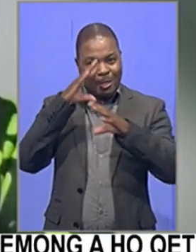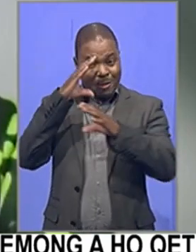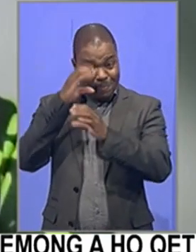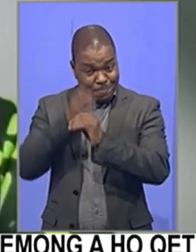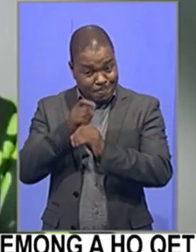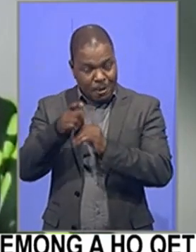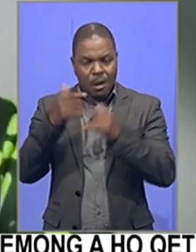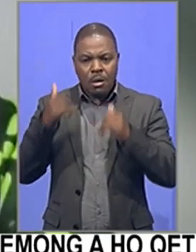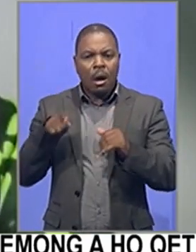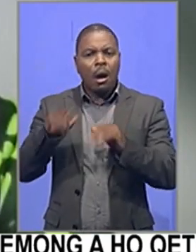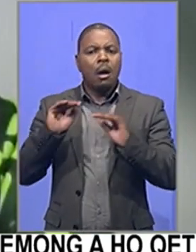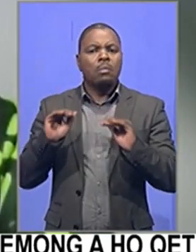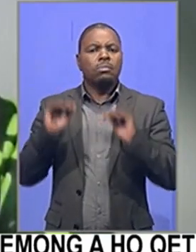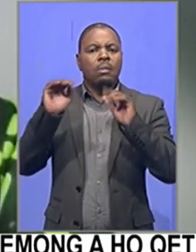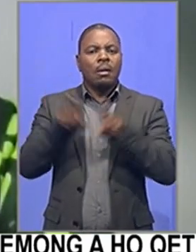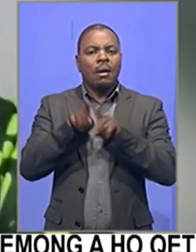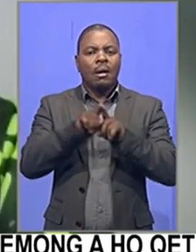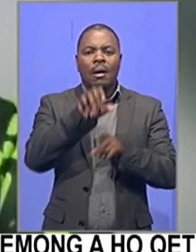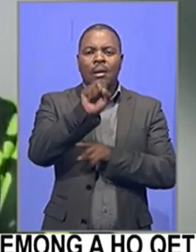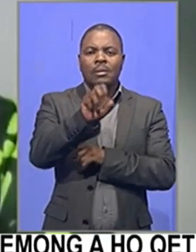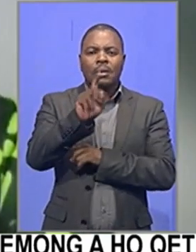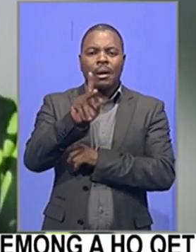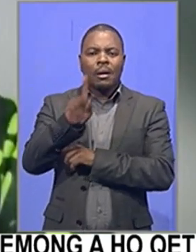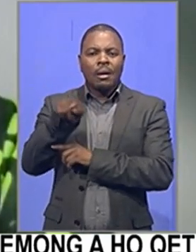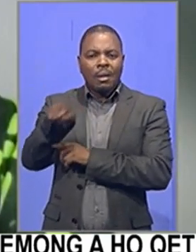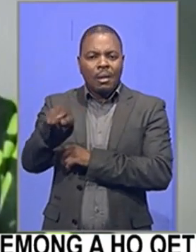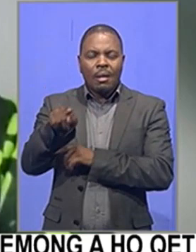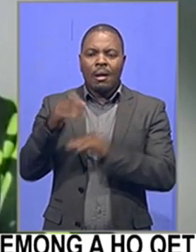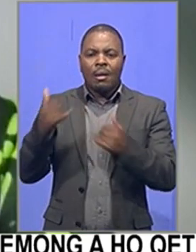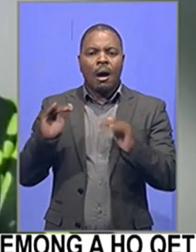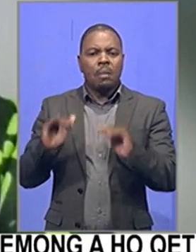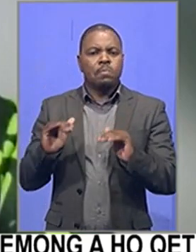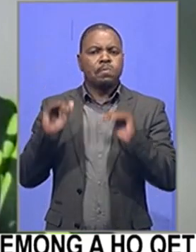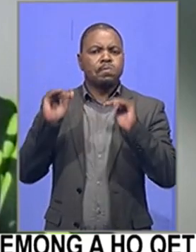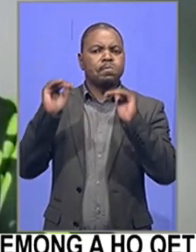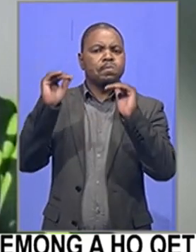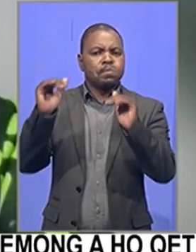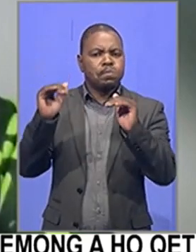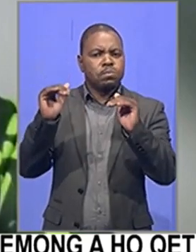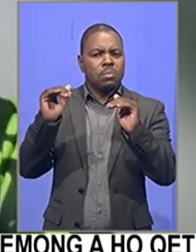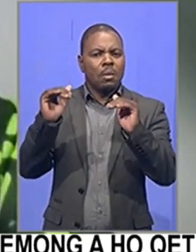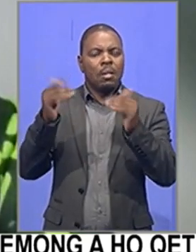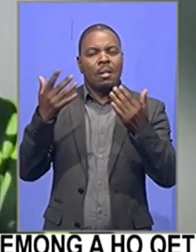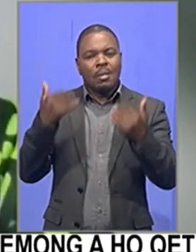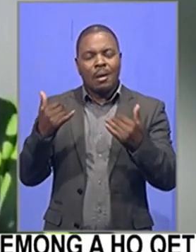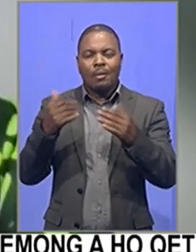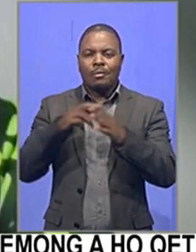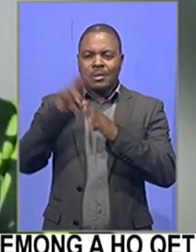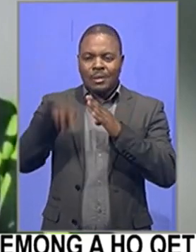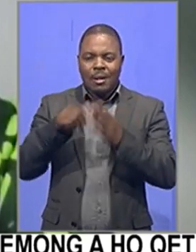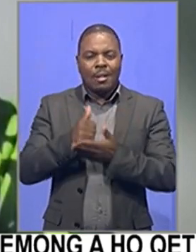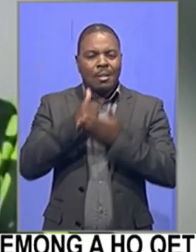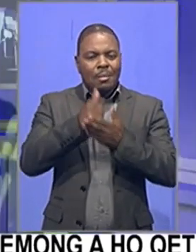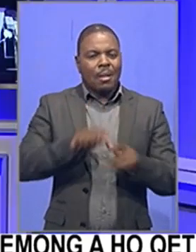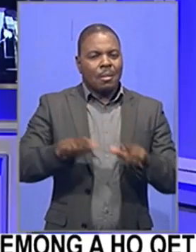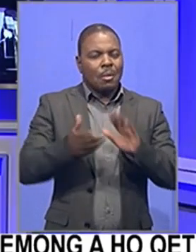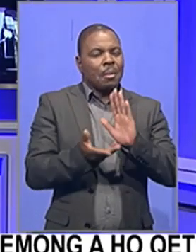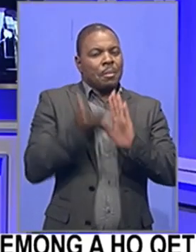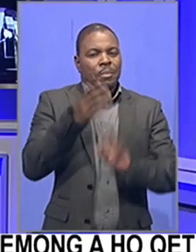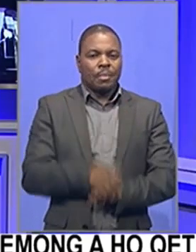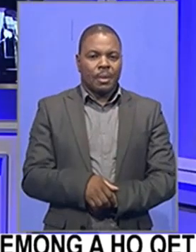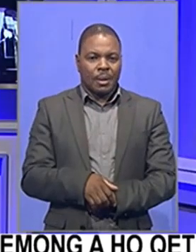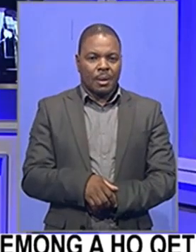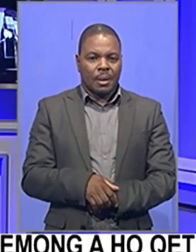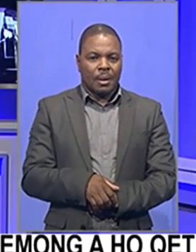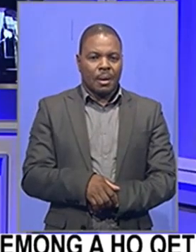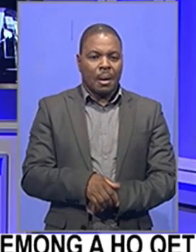Banamelezi Tsukukune Sarina Sinamelezi Okono Pusha the result that in the election Mugwano